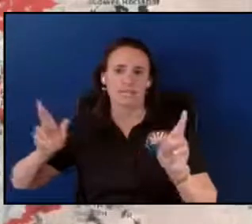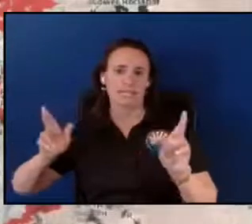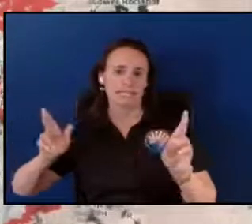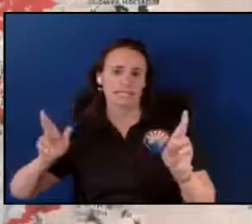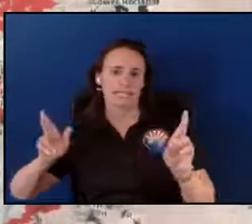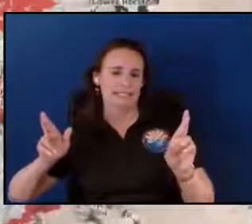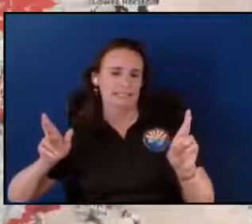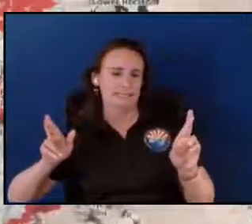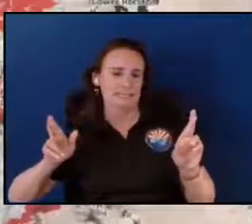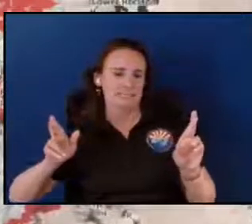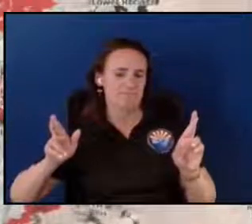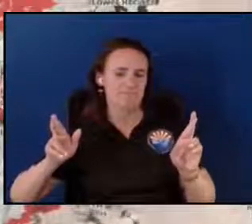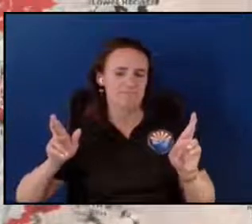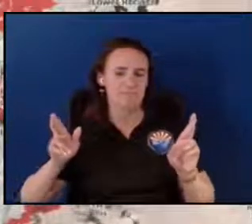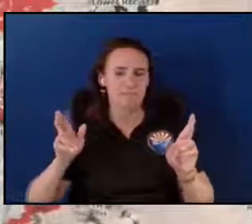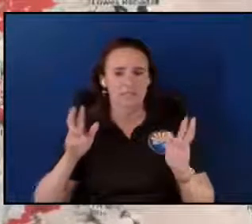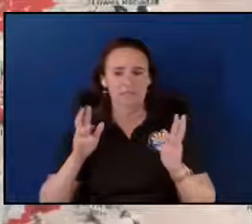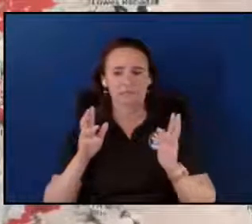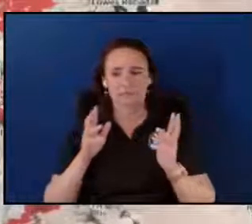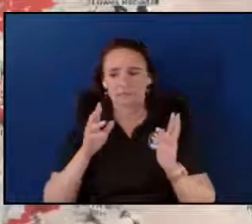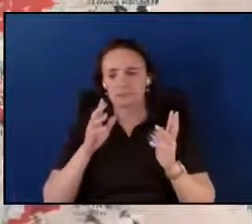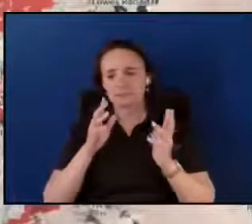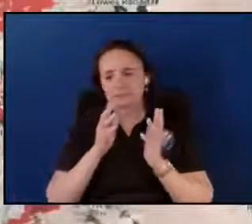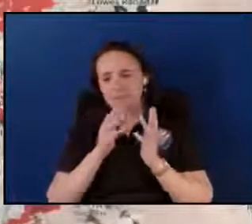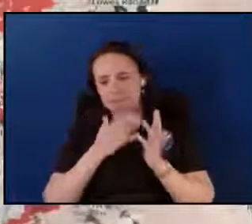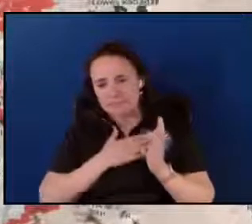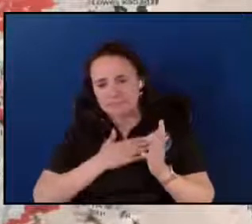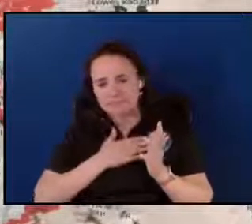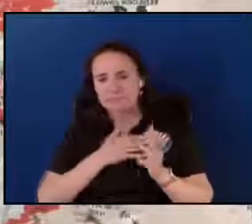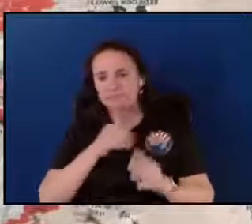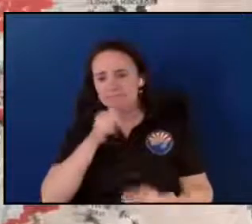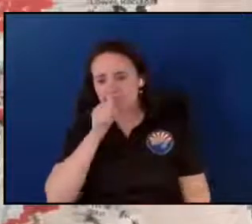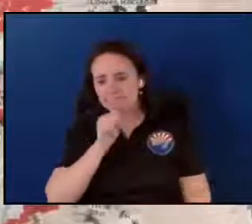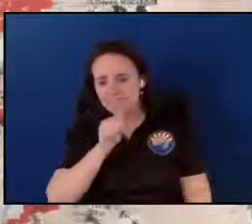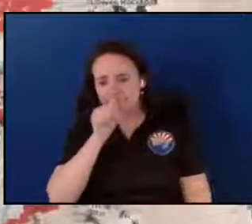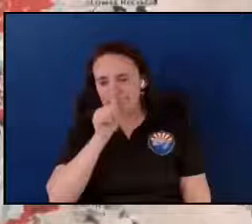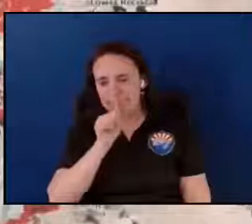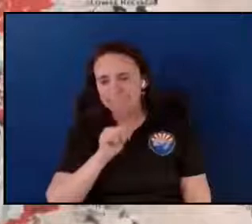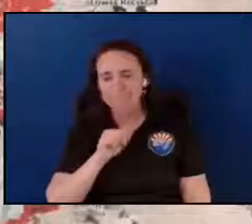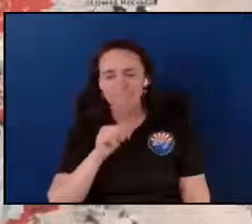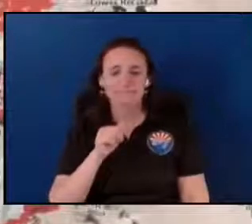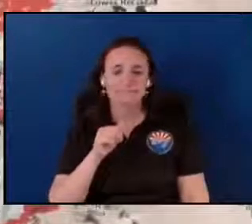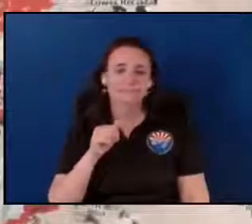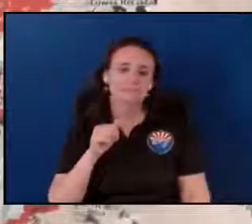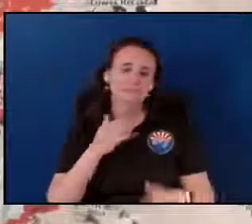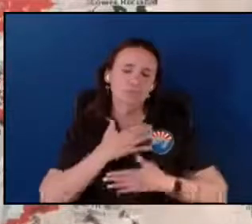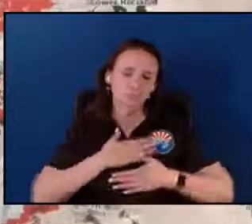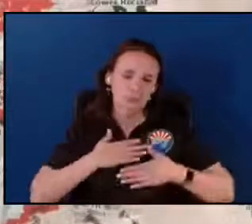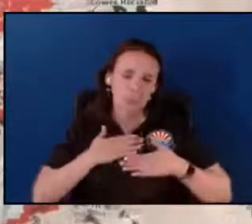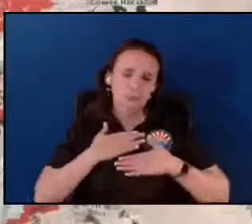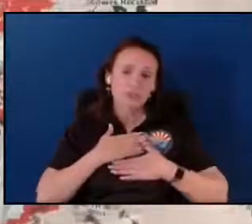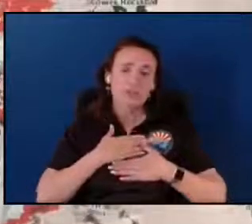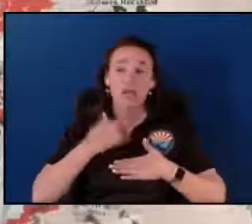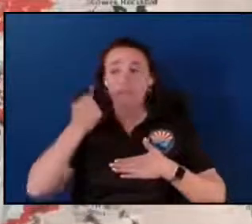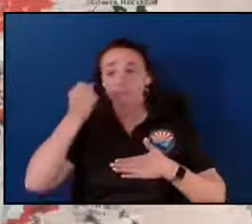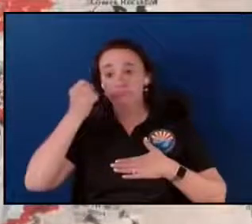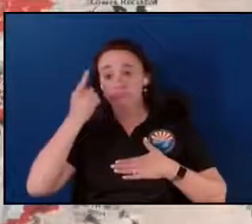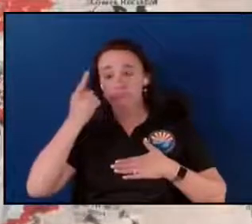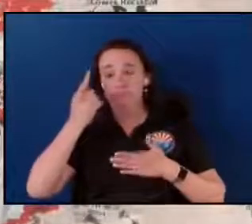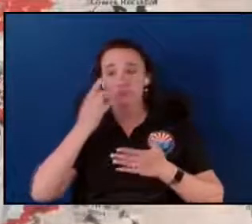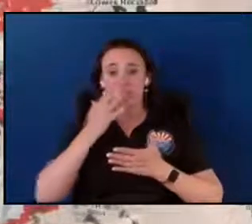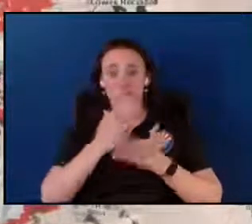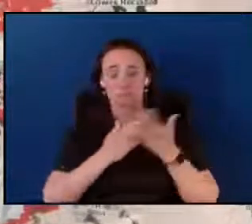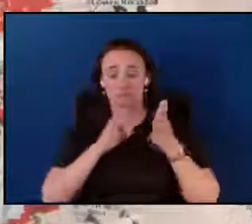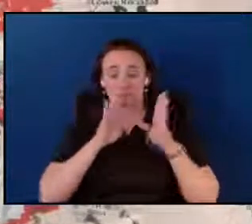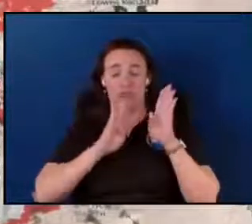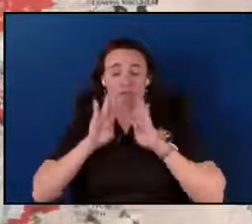again, I ask for your patience. I totally understand and get that, you know, some people are getting frustrated. It's hard to be